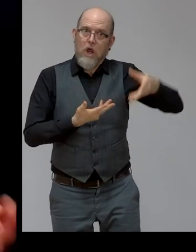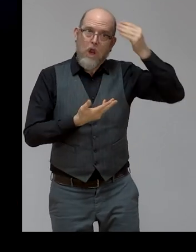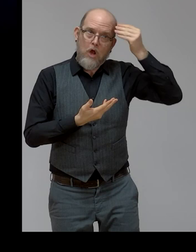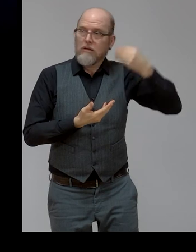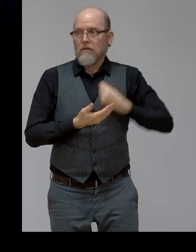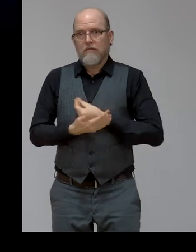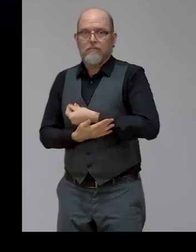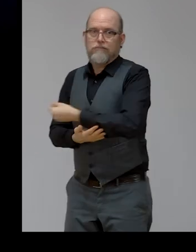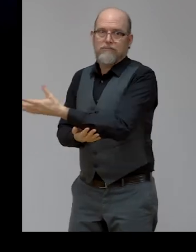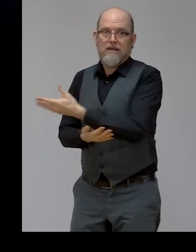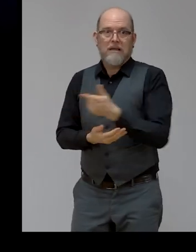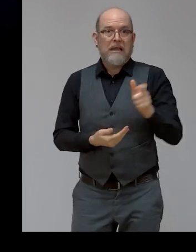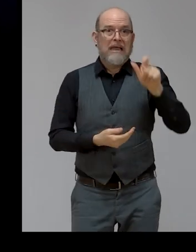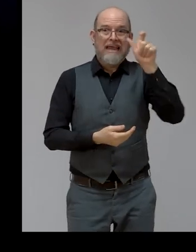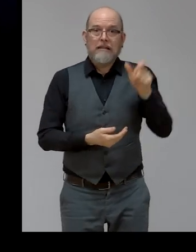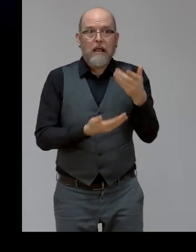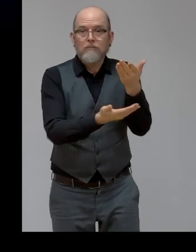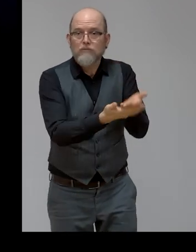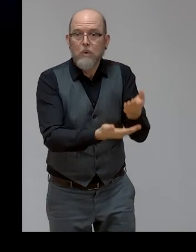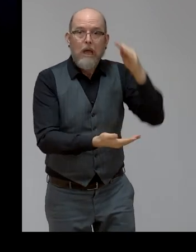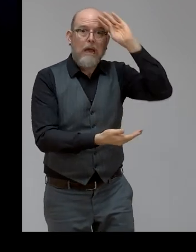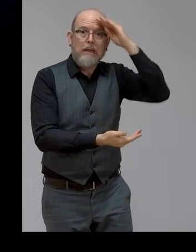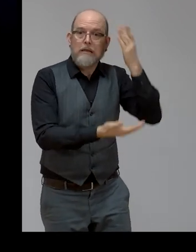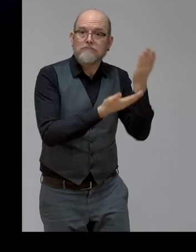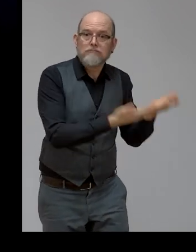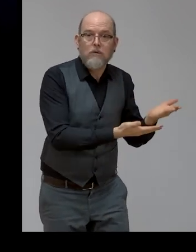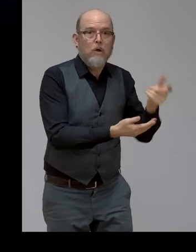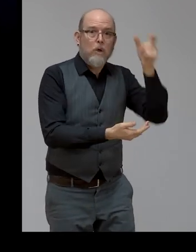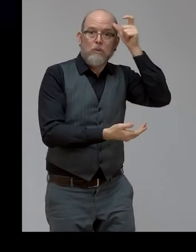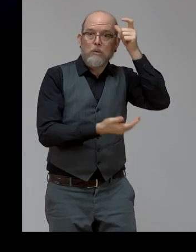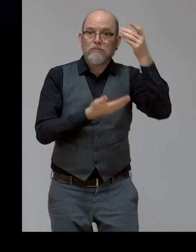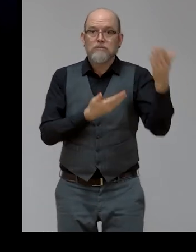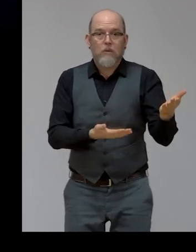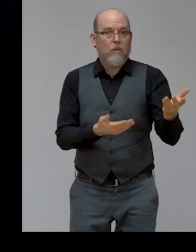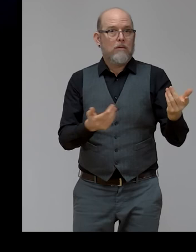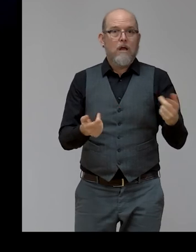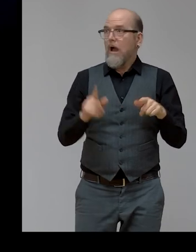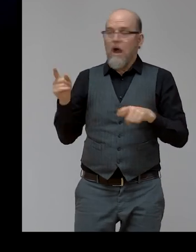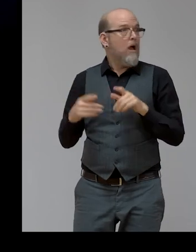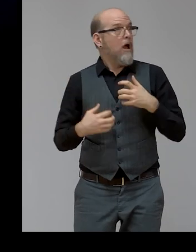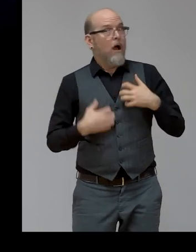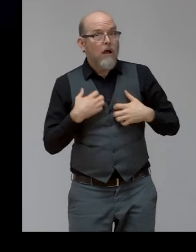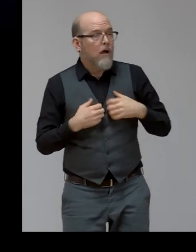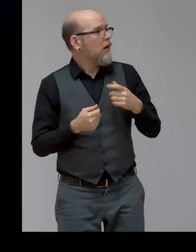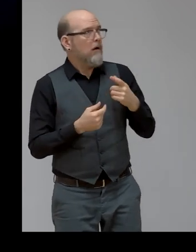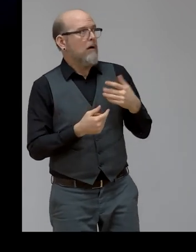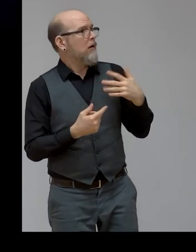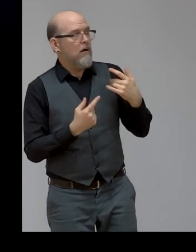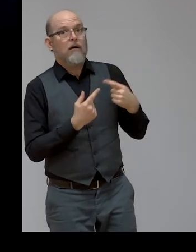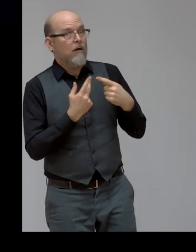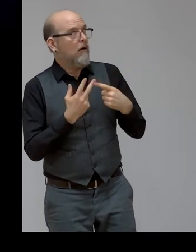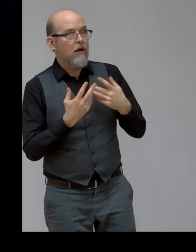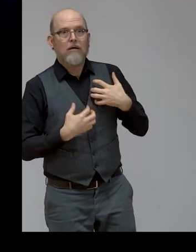or in Italy or in Turkey. Wouldn't this be really interesting? So this is what I take back, is really the learnings from